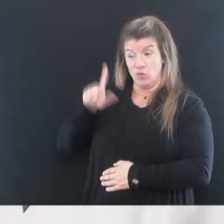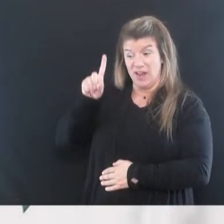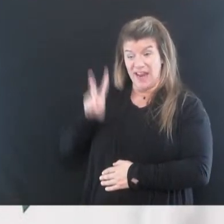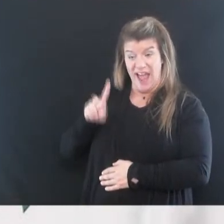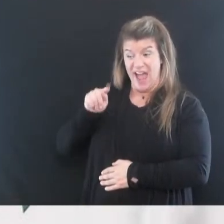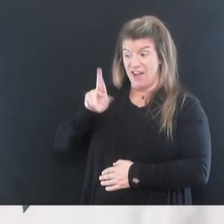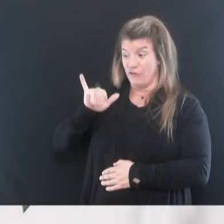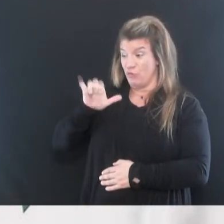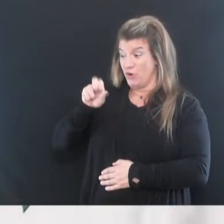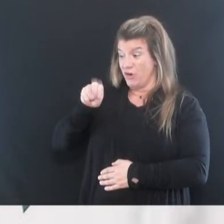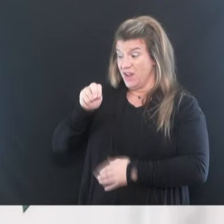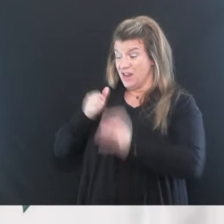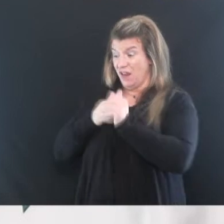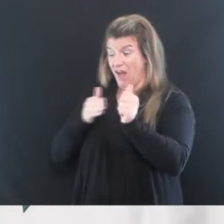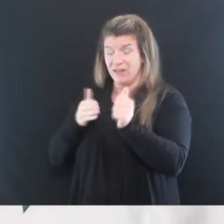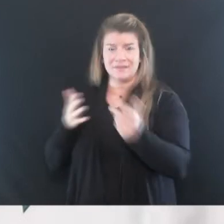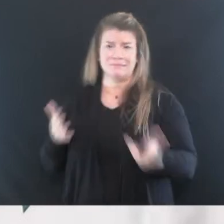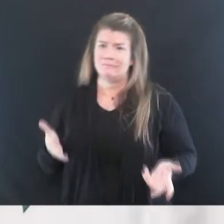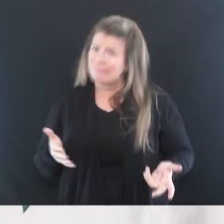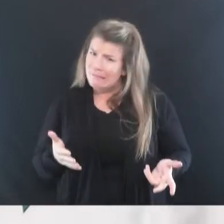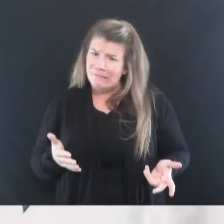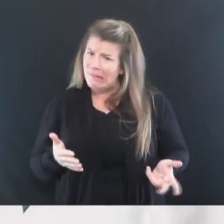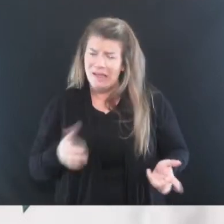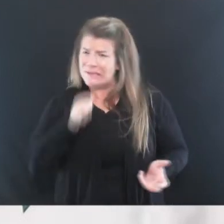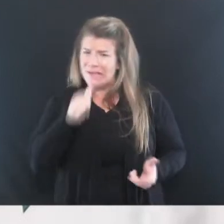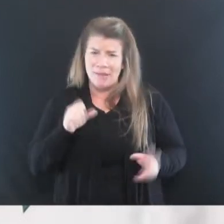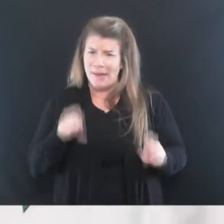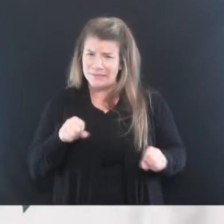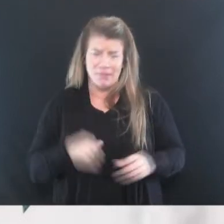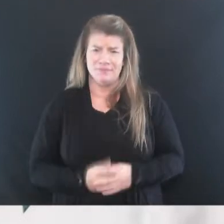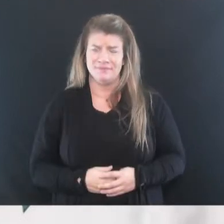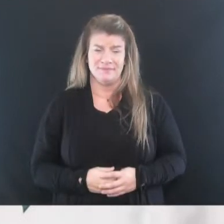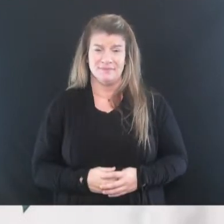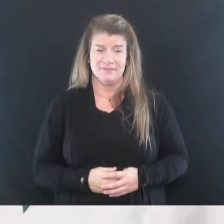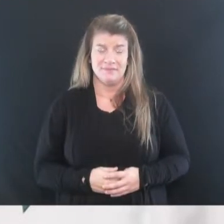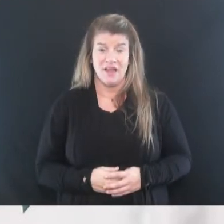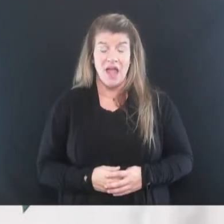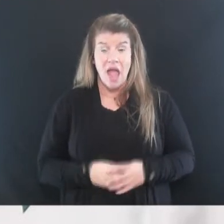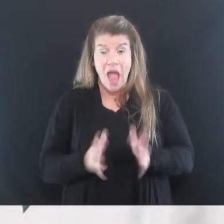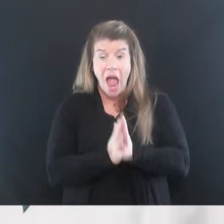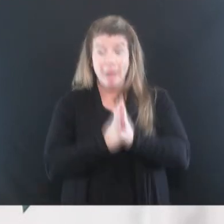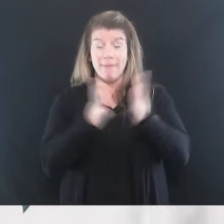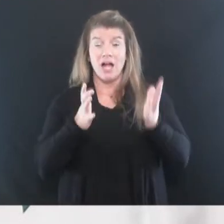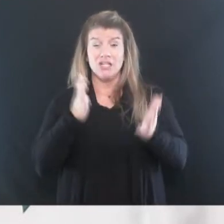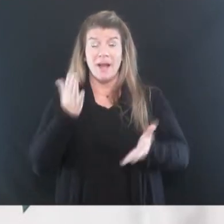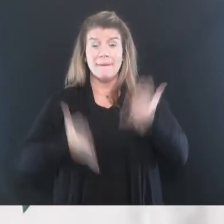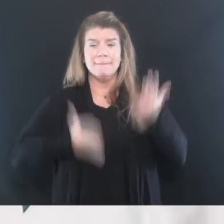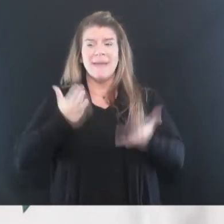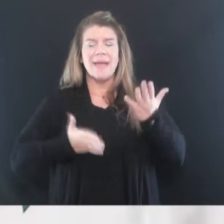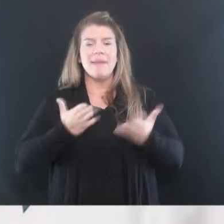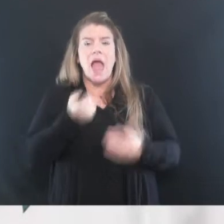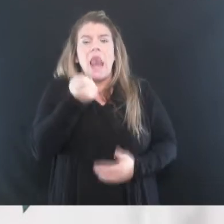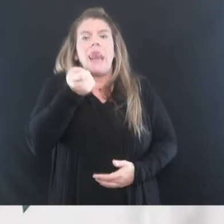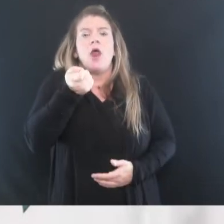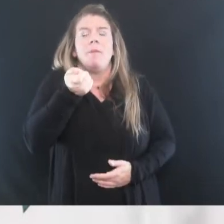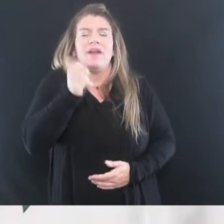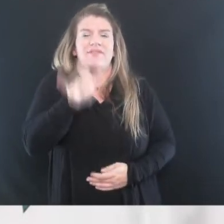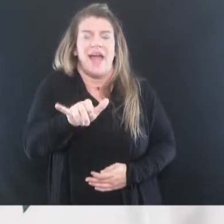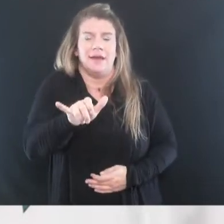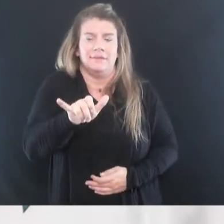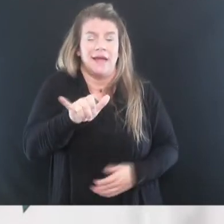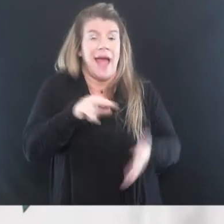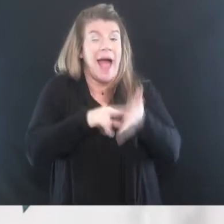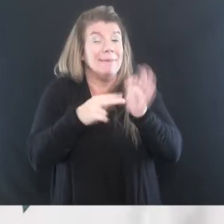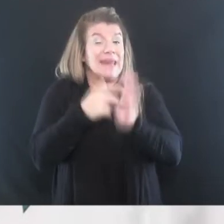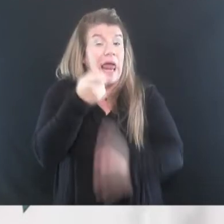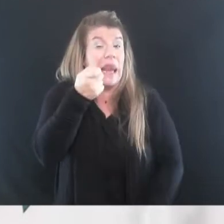way. There's no possible way. From the standpoint of the magnitude of maybe a sprinkle of that, and I mean a